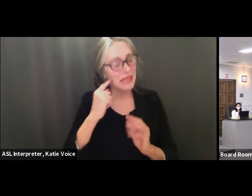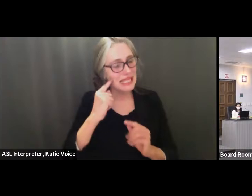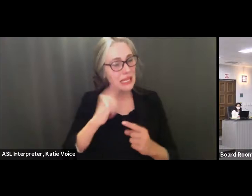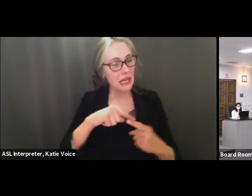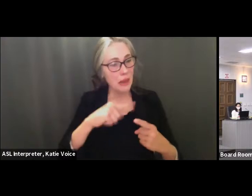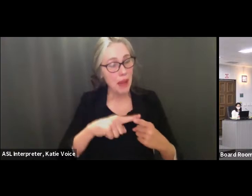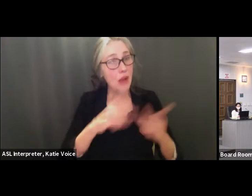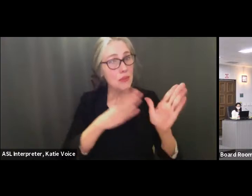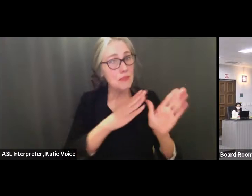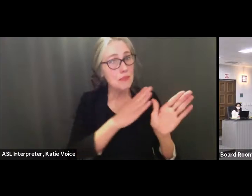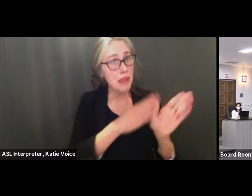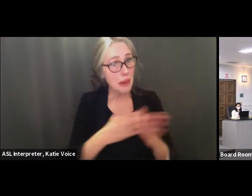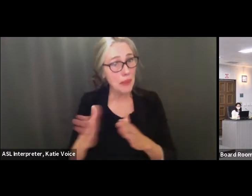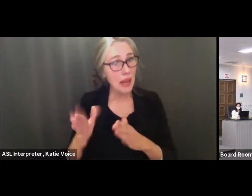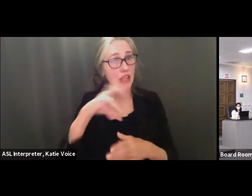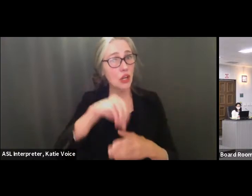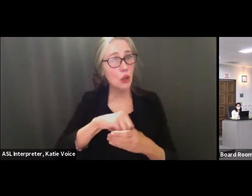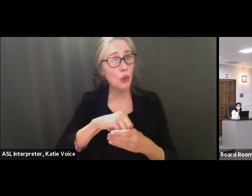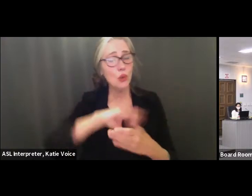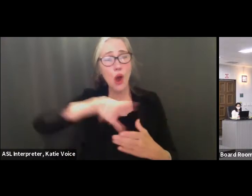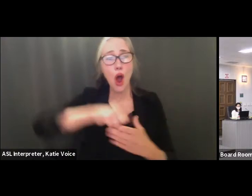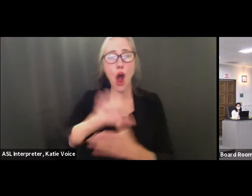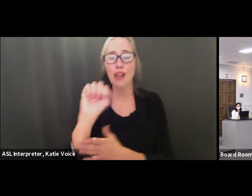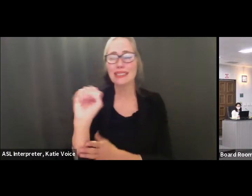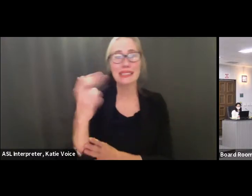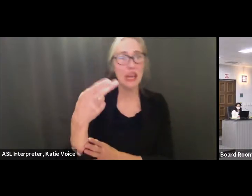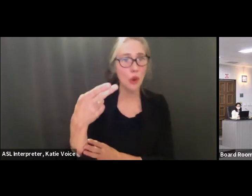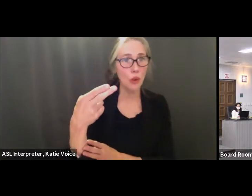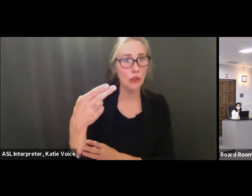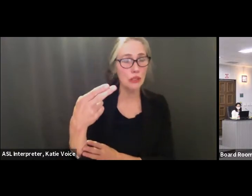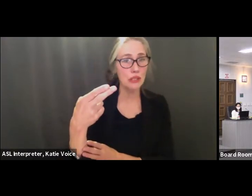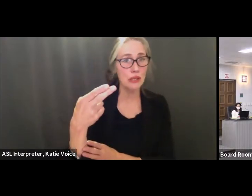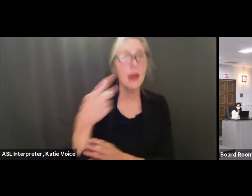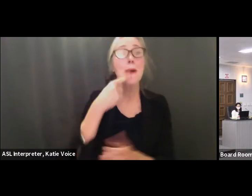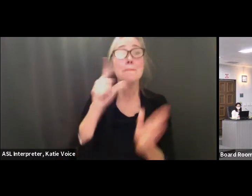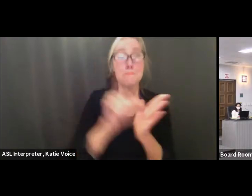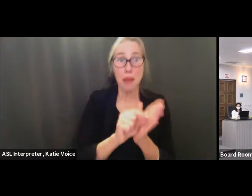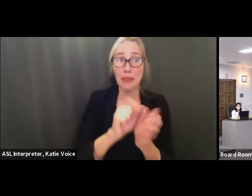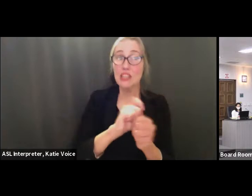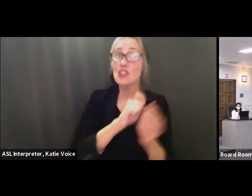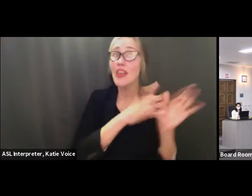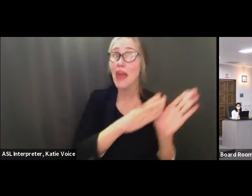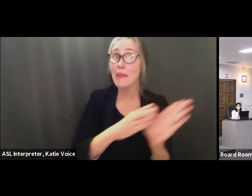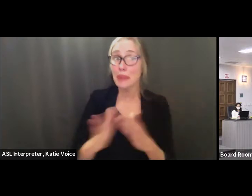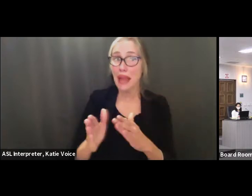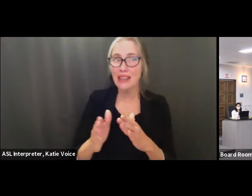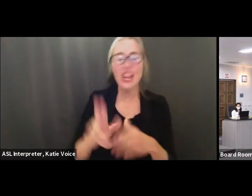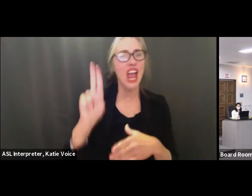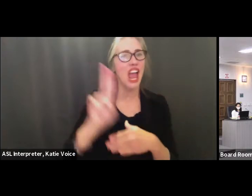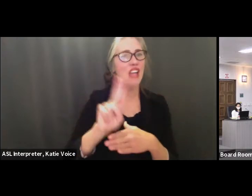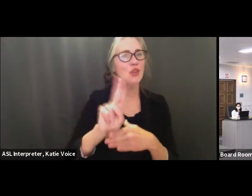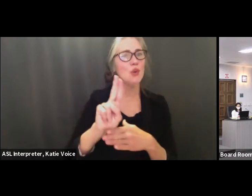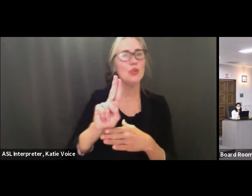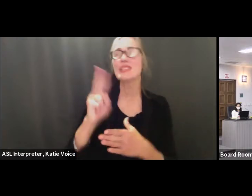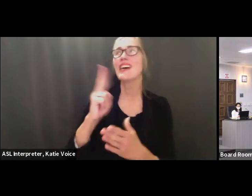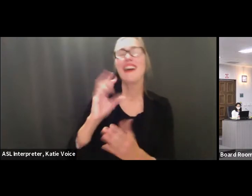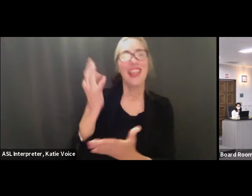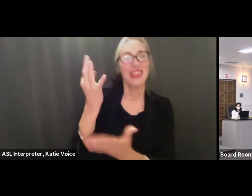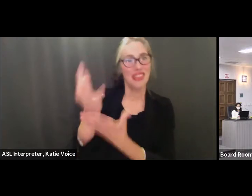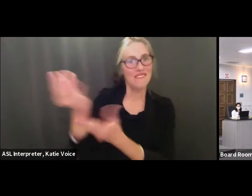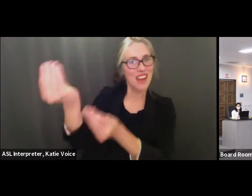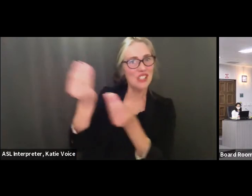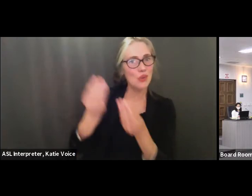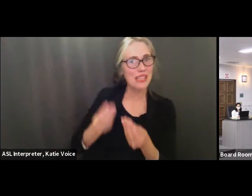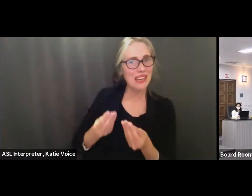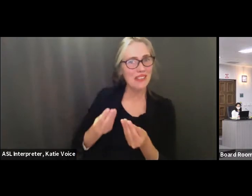plan, including all stakeholders, publishing a plan, and making use of these funds in an open and transparent way. Thank you. Thank you.